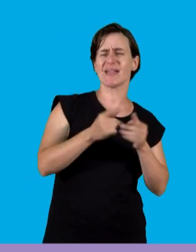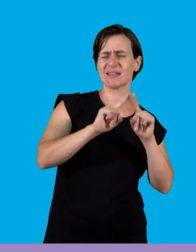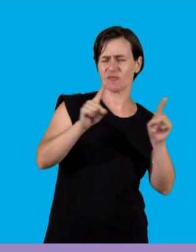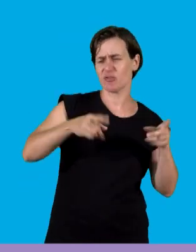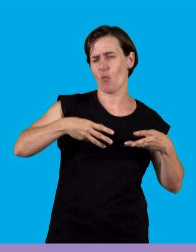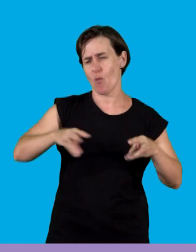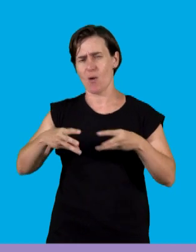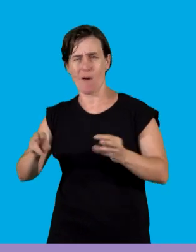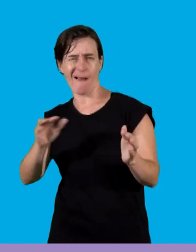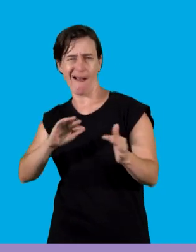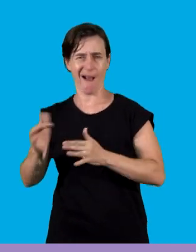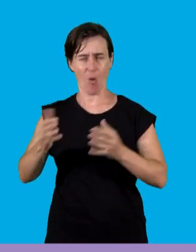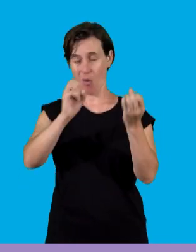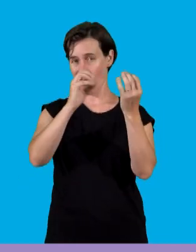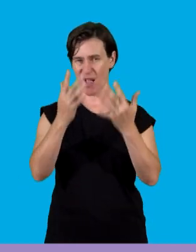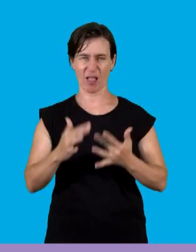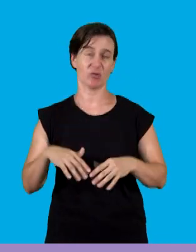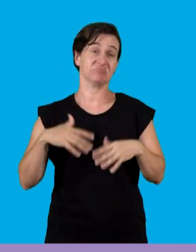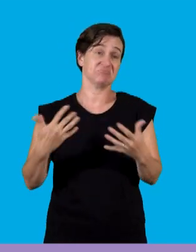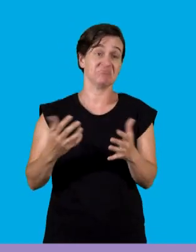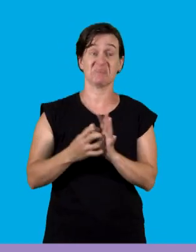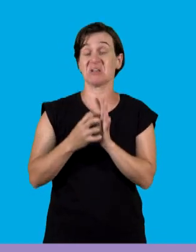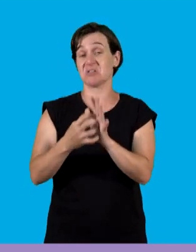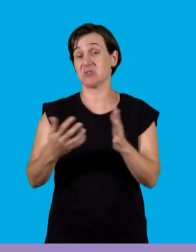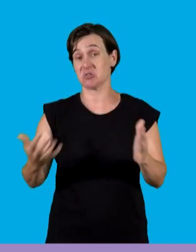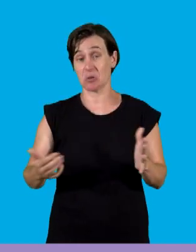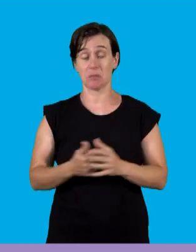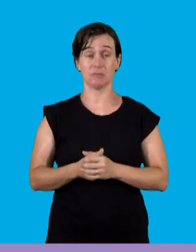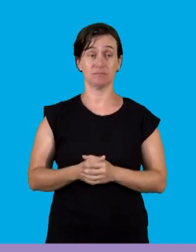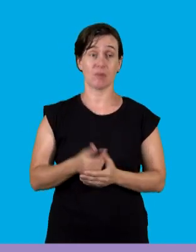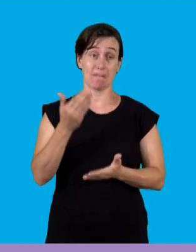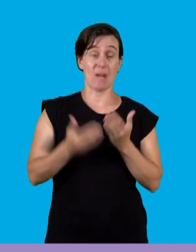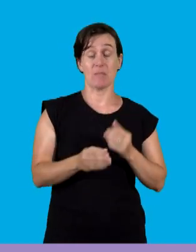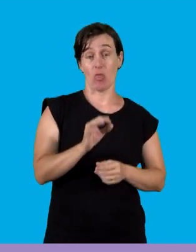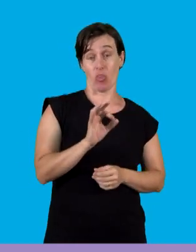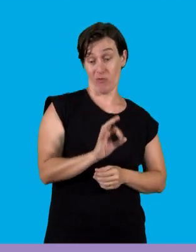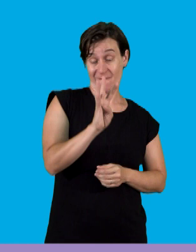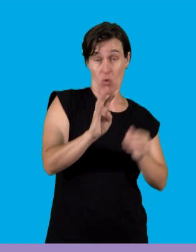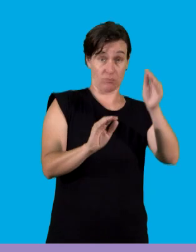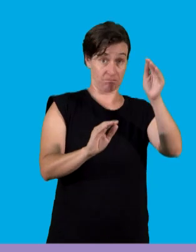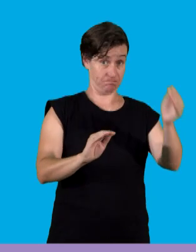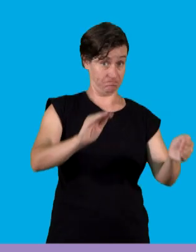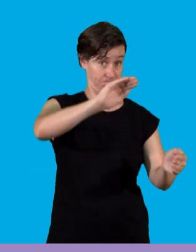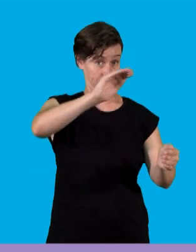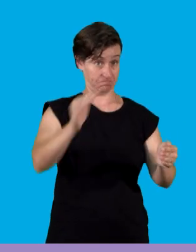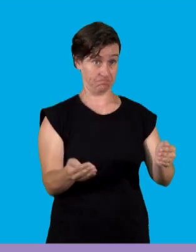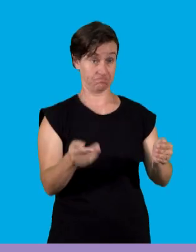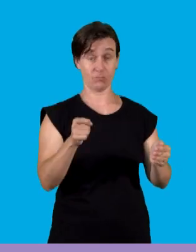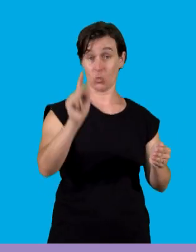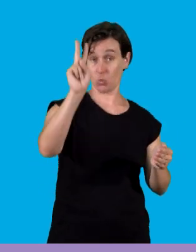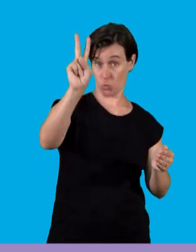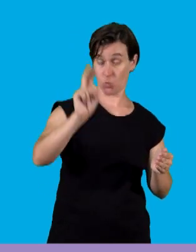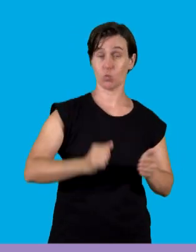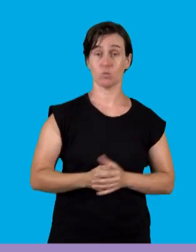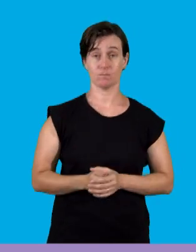to calculate that same expression. For example, if again we were given an